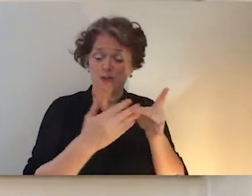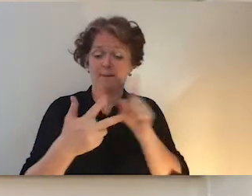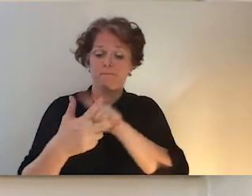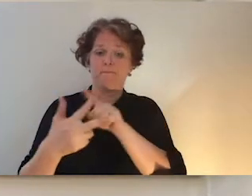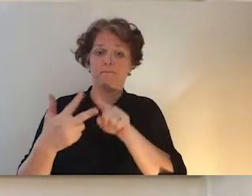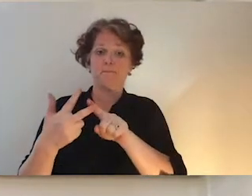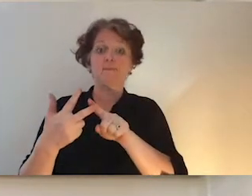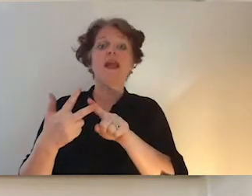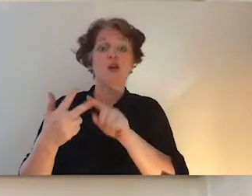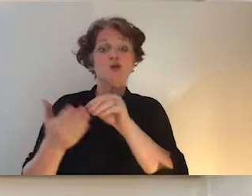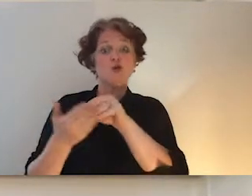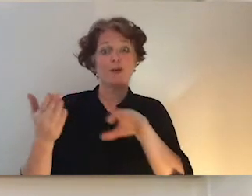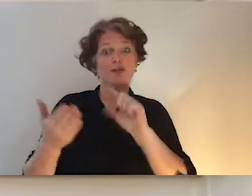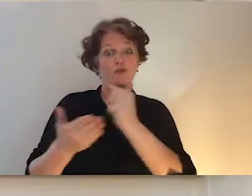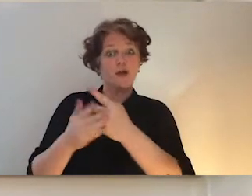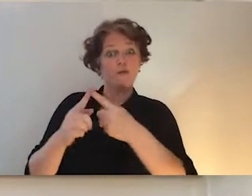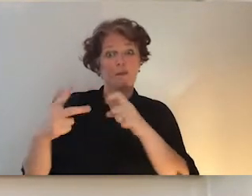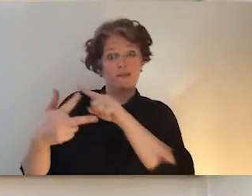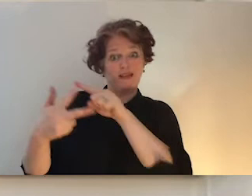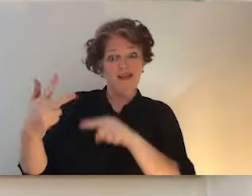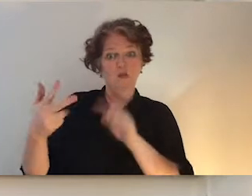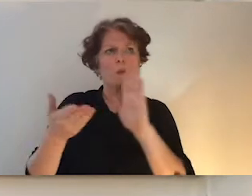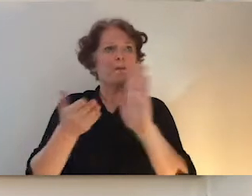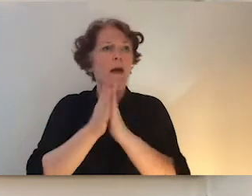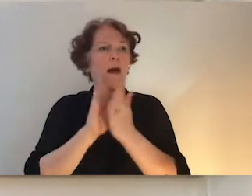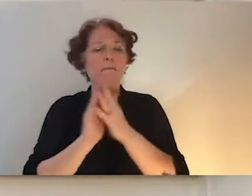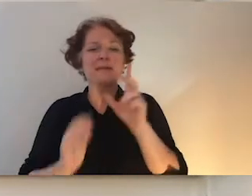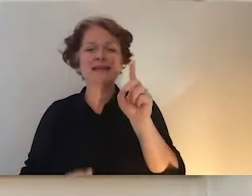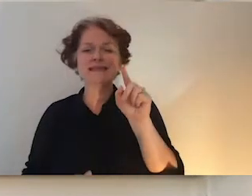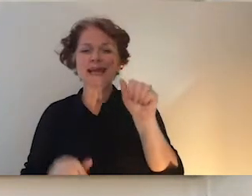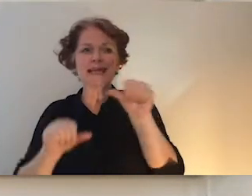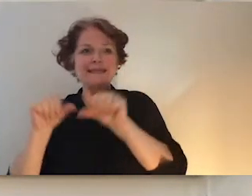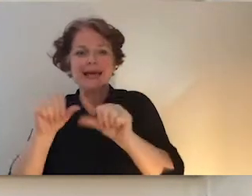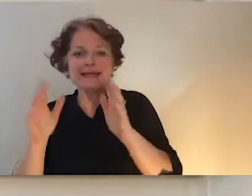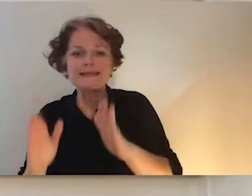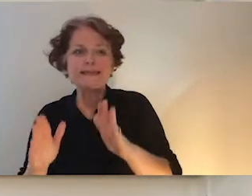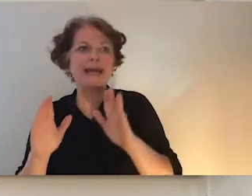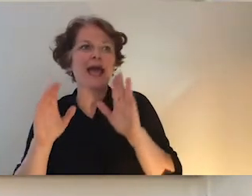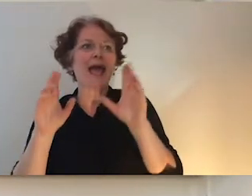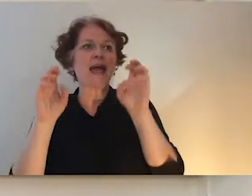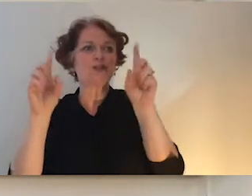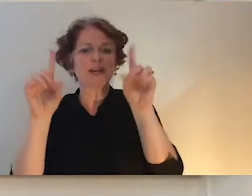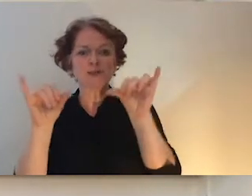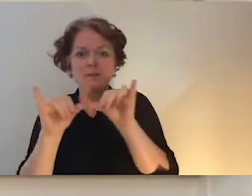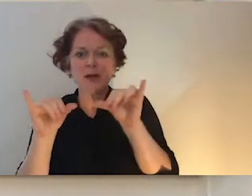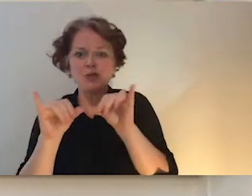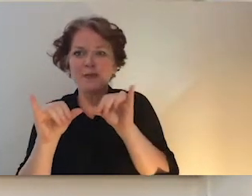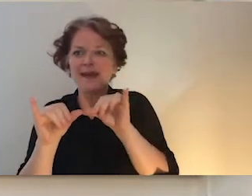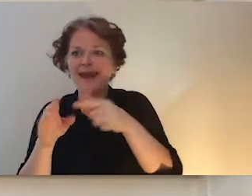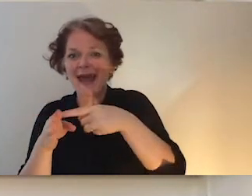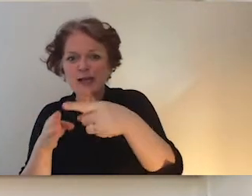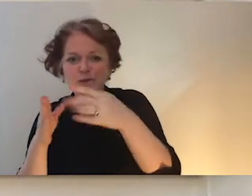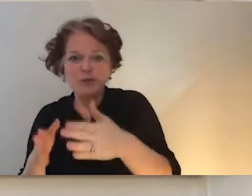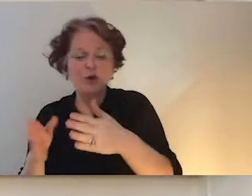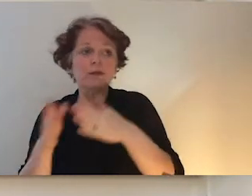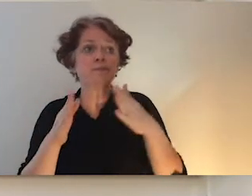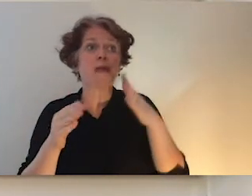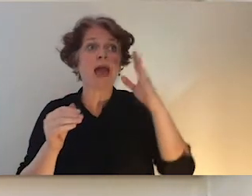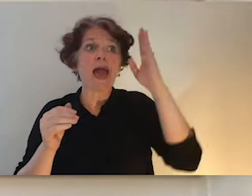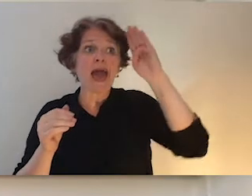Graduates of these departments will become data scientists and education measurement experts, anthropologists and heads